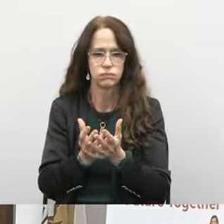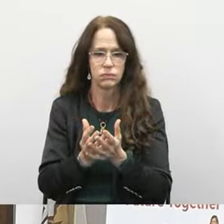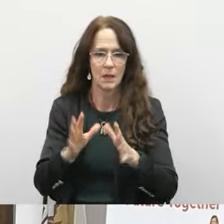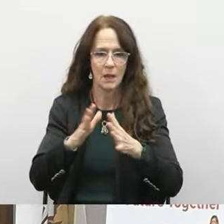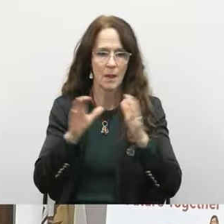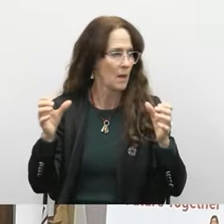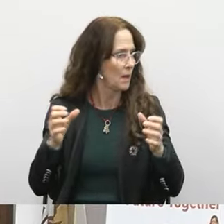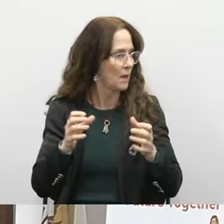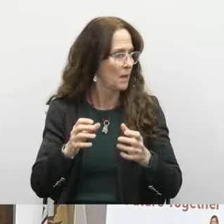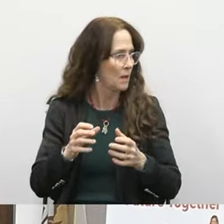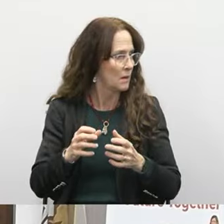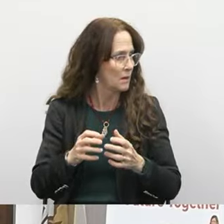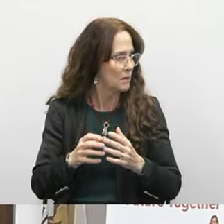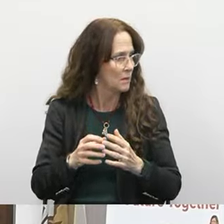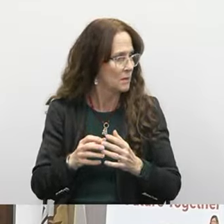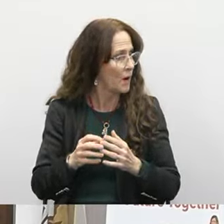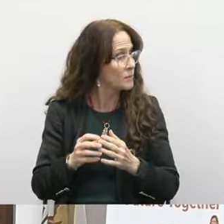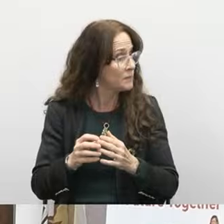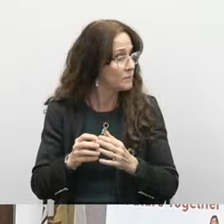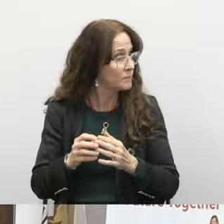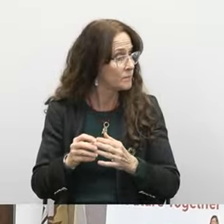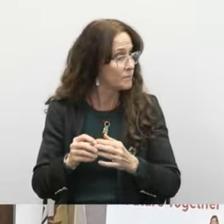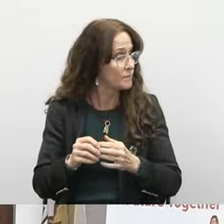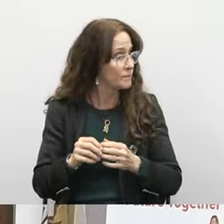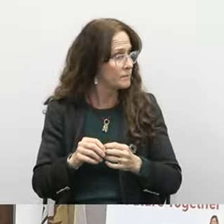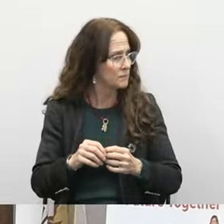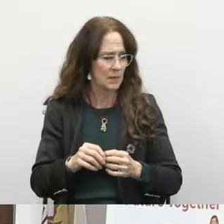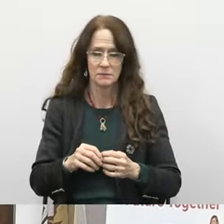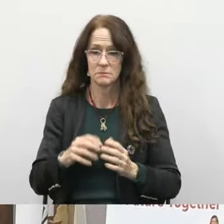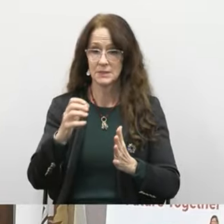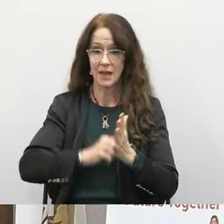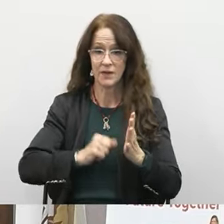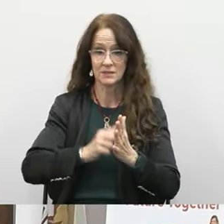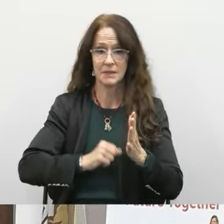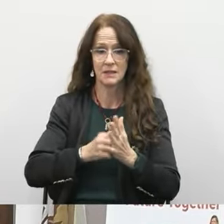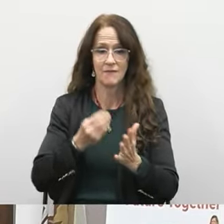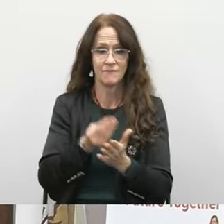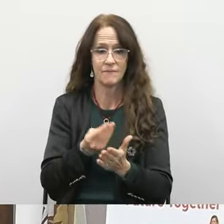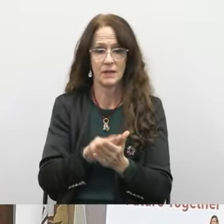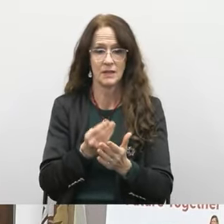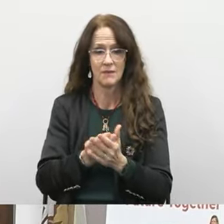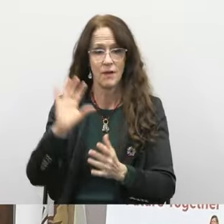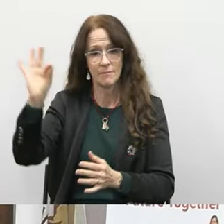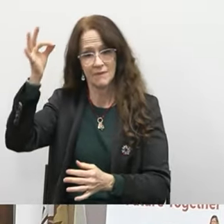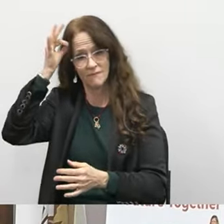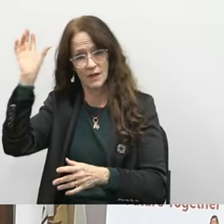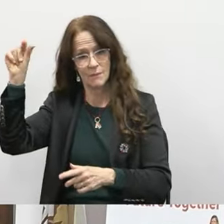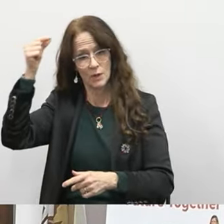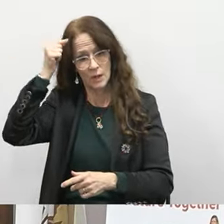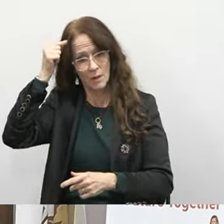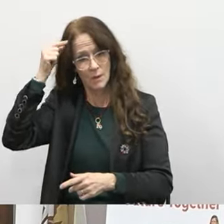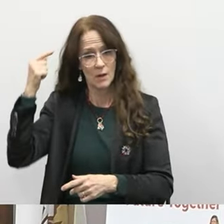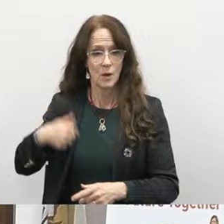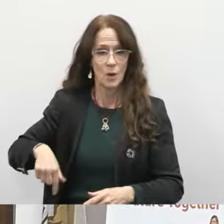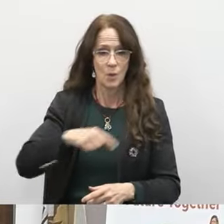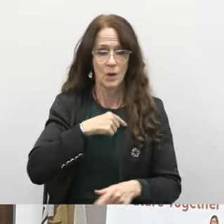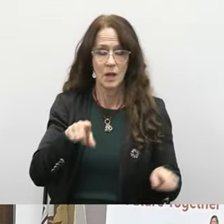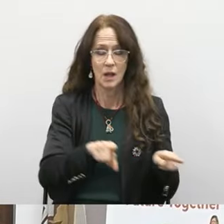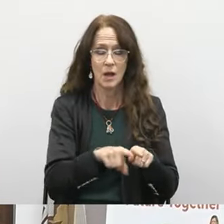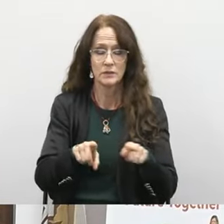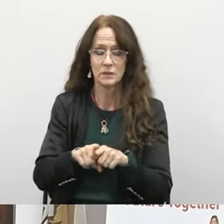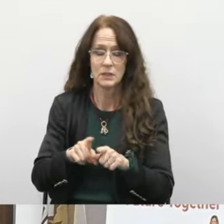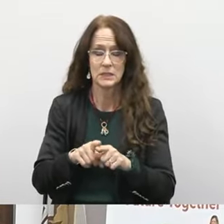by our state. So yes, hold us accountable, but we also should be in alignment to demand better